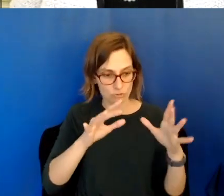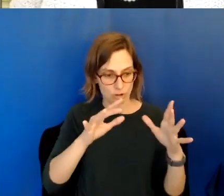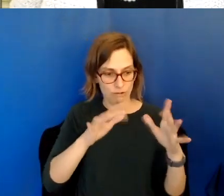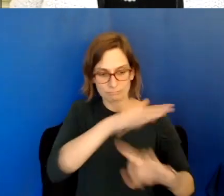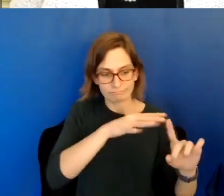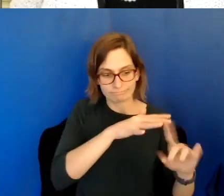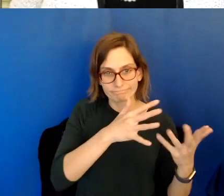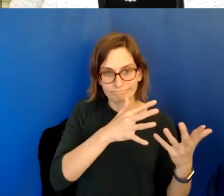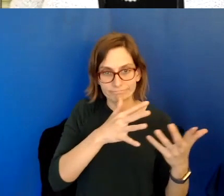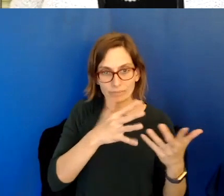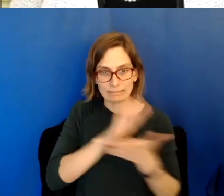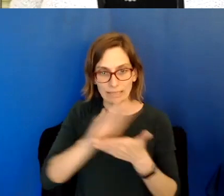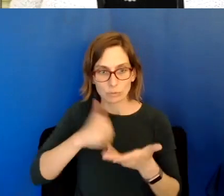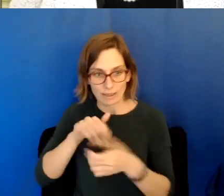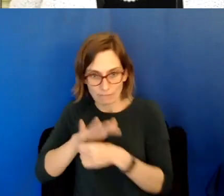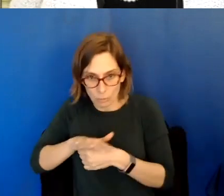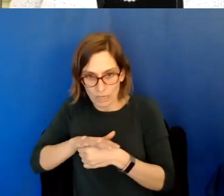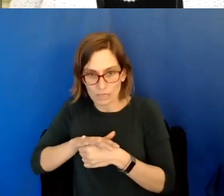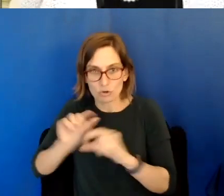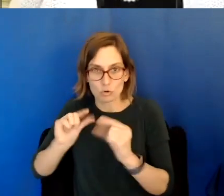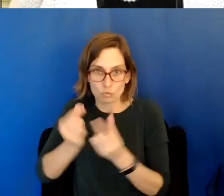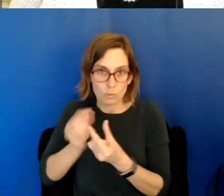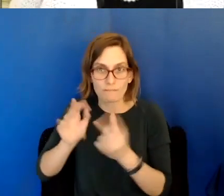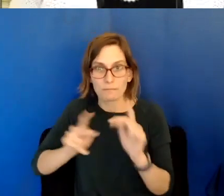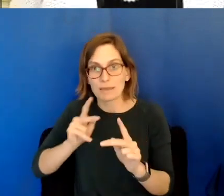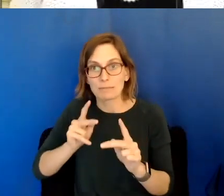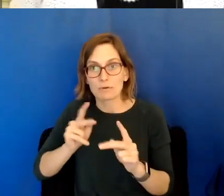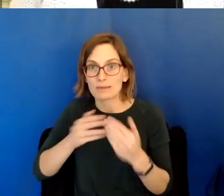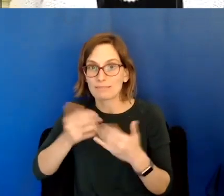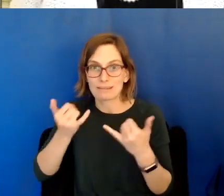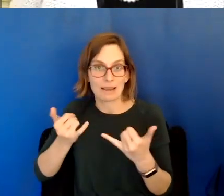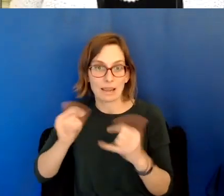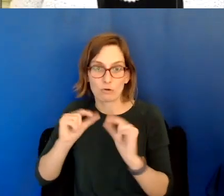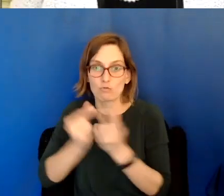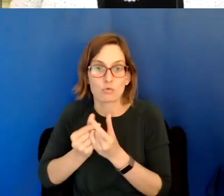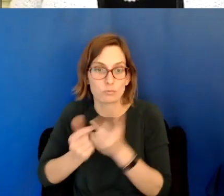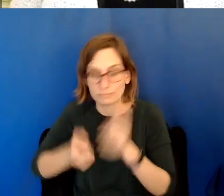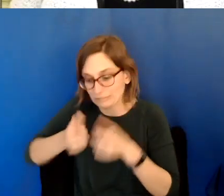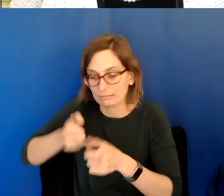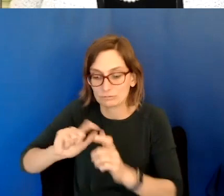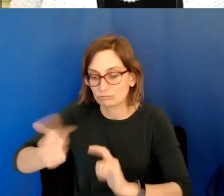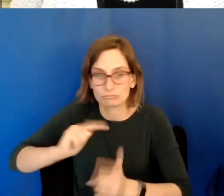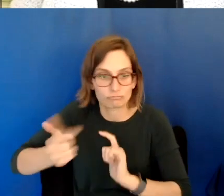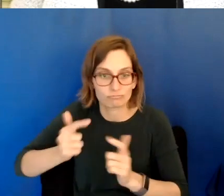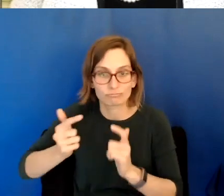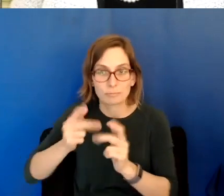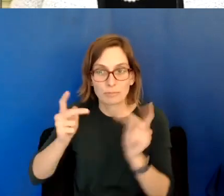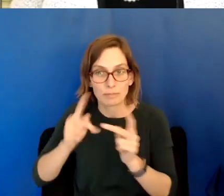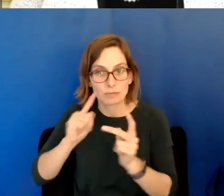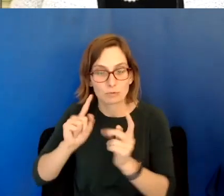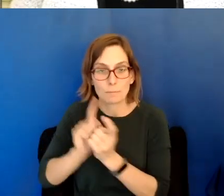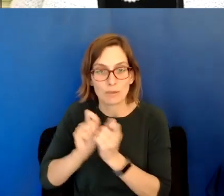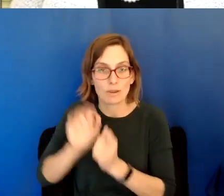a location or a group of people, or even now in COVID times, even if that's just a group chat, a place that you can sort of go to and be with your people and